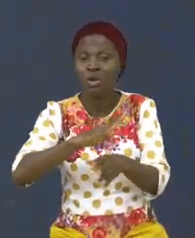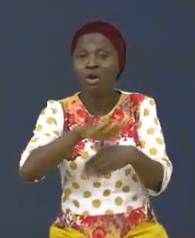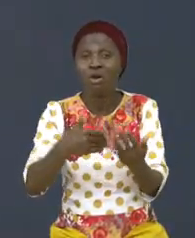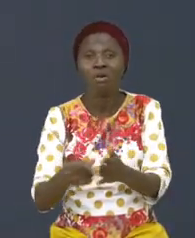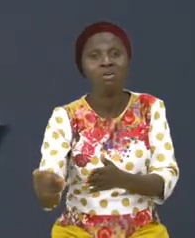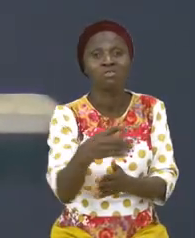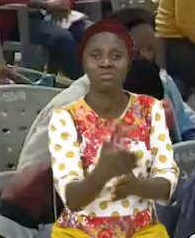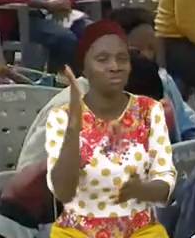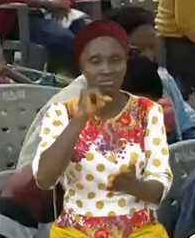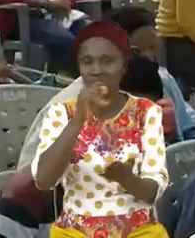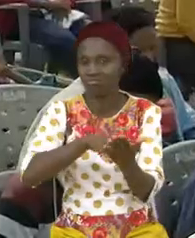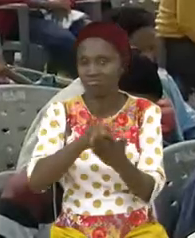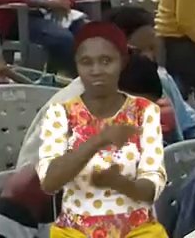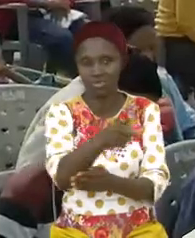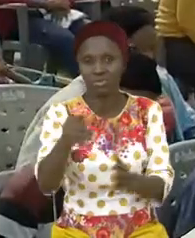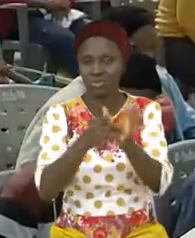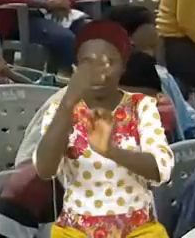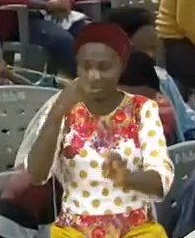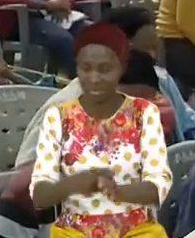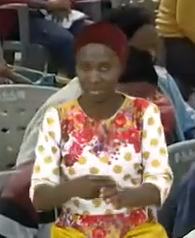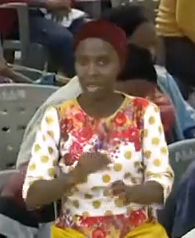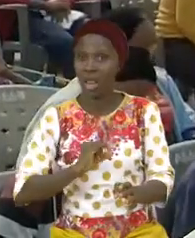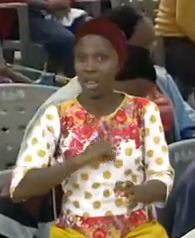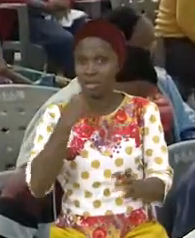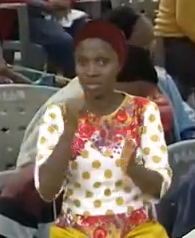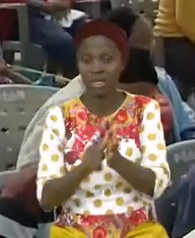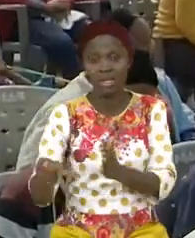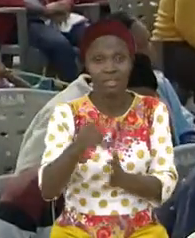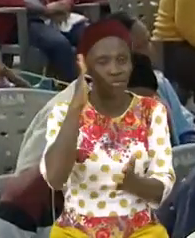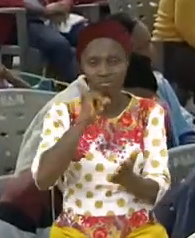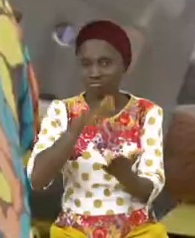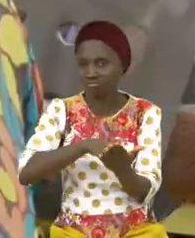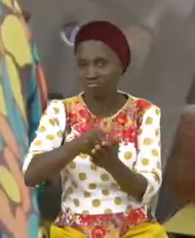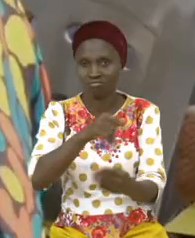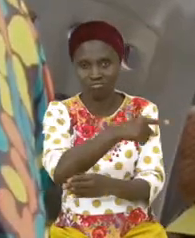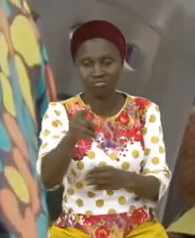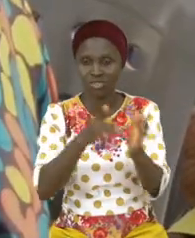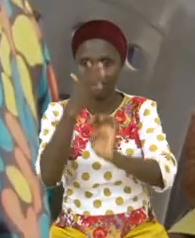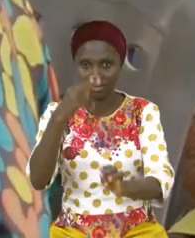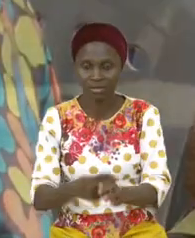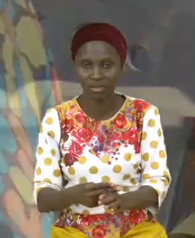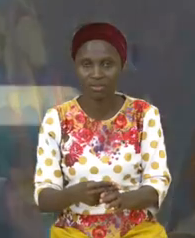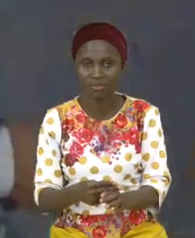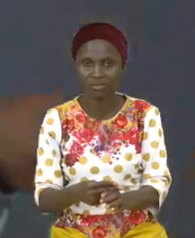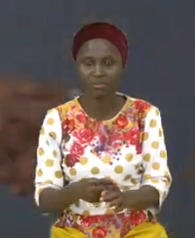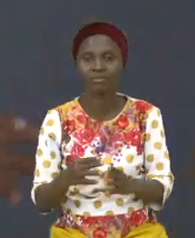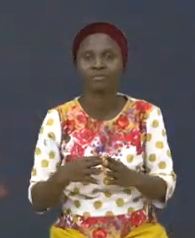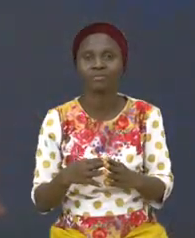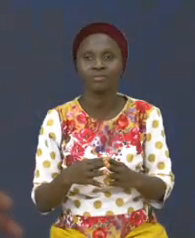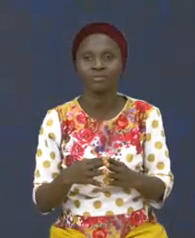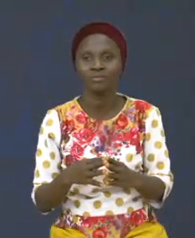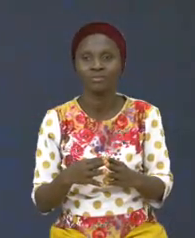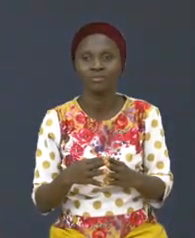not weary you. I said, will not weary you. There'll be that Newton's